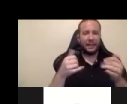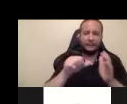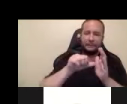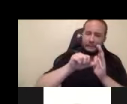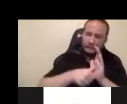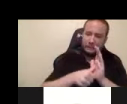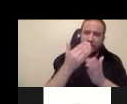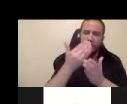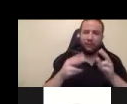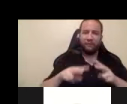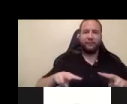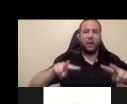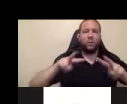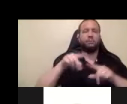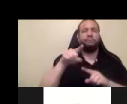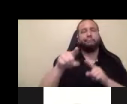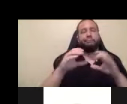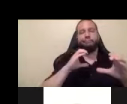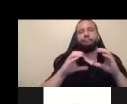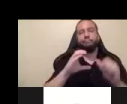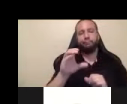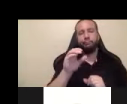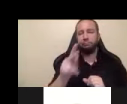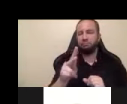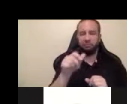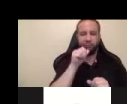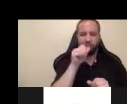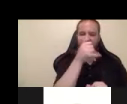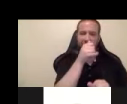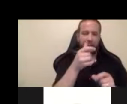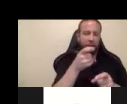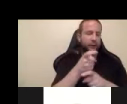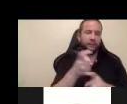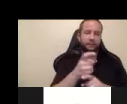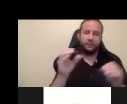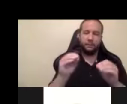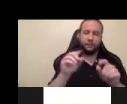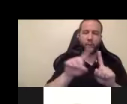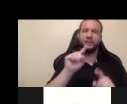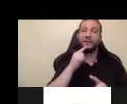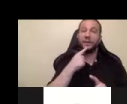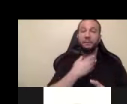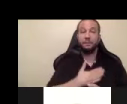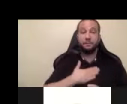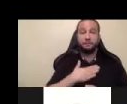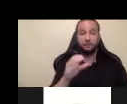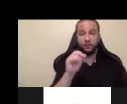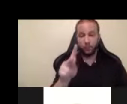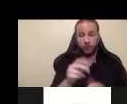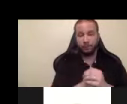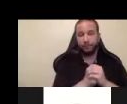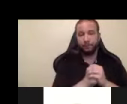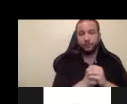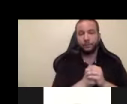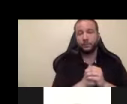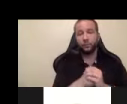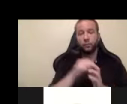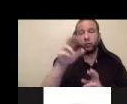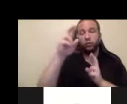adding something new and valued to the conversation too. Of course, let's make sure we recognize and